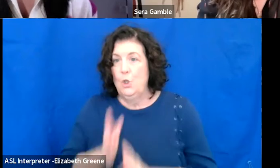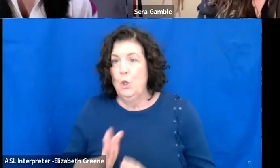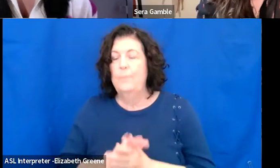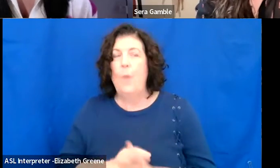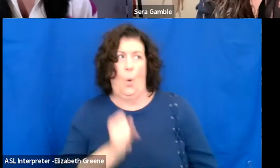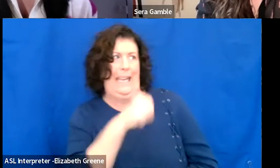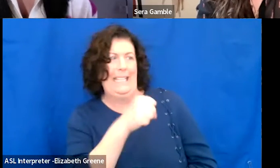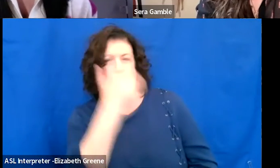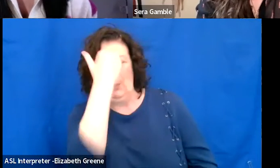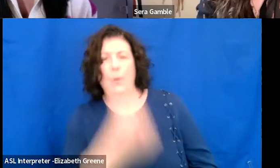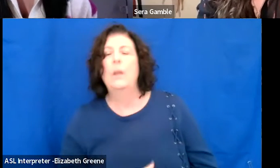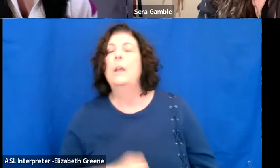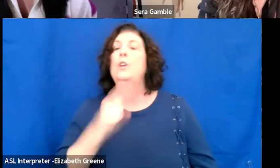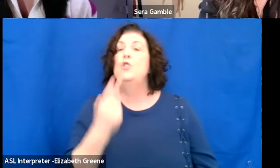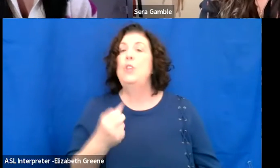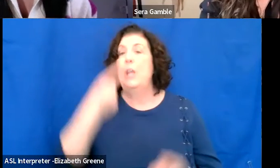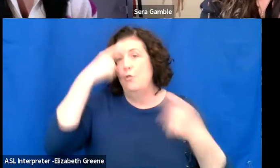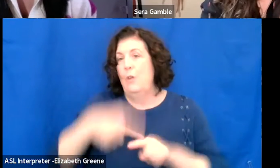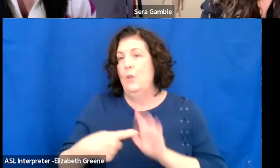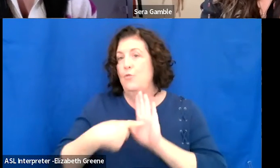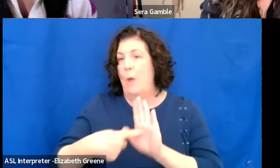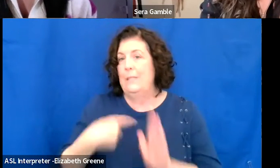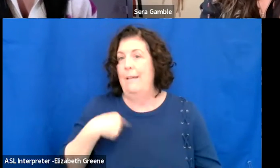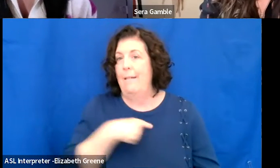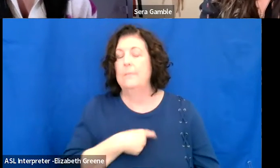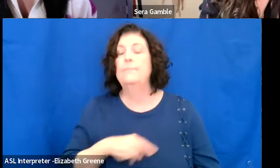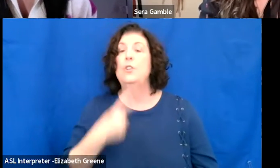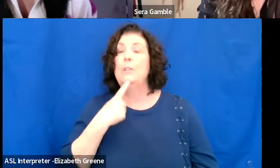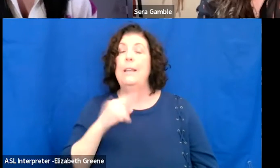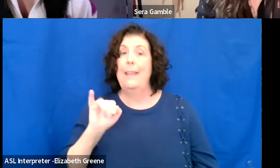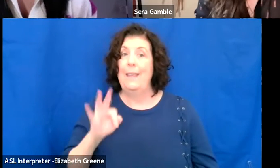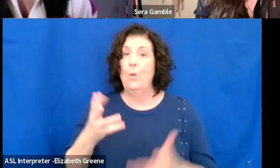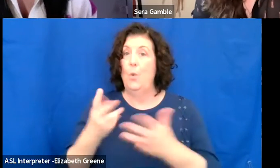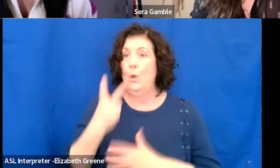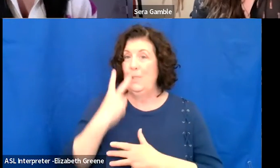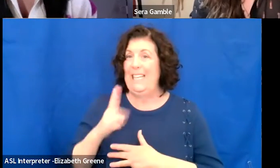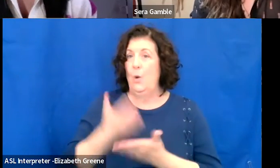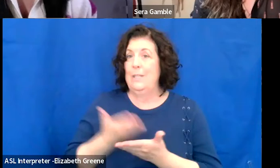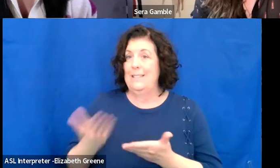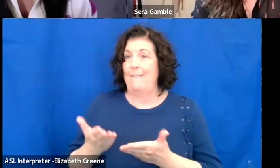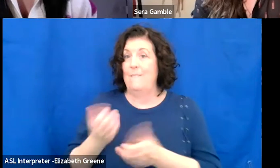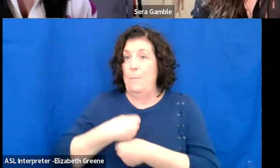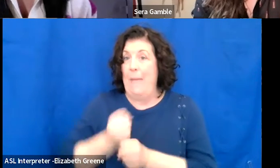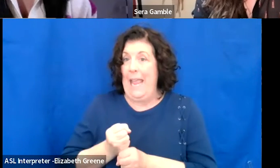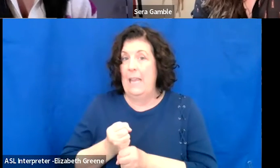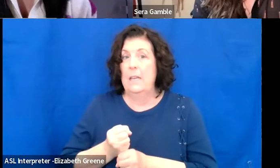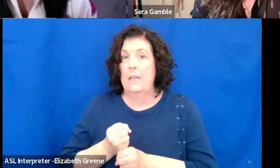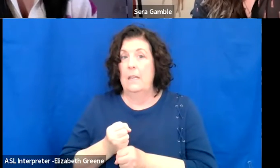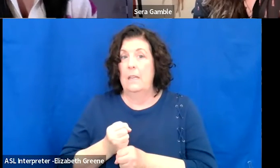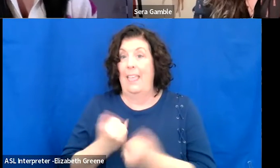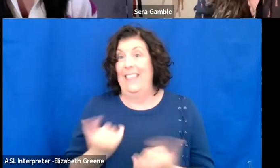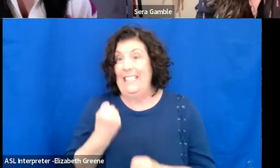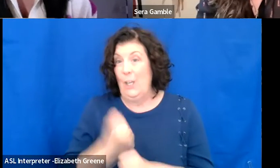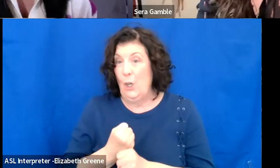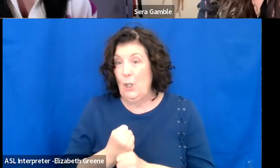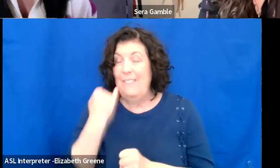she agreed to represent us, she was like, if you want really to see your stuff made, much less this year, if you want